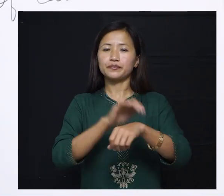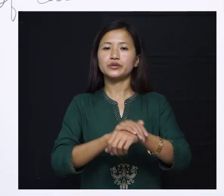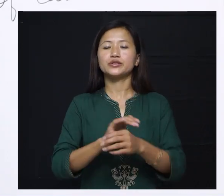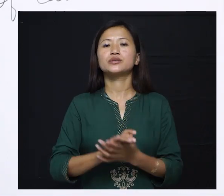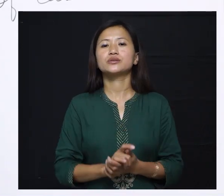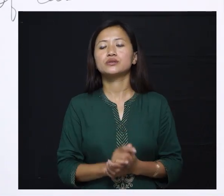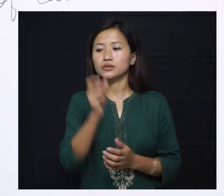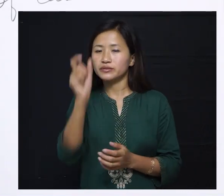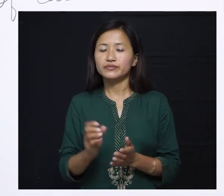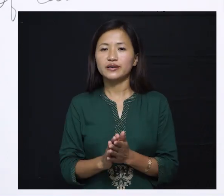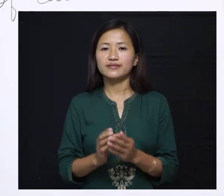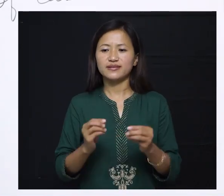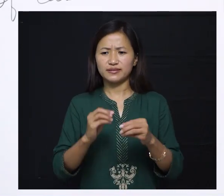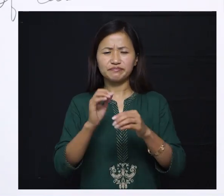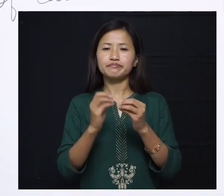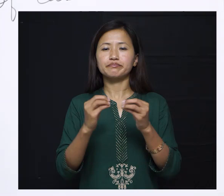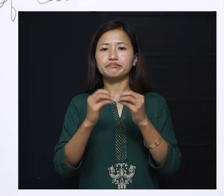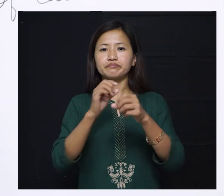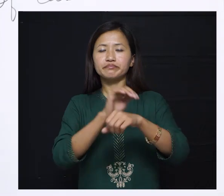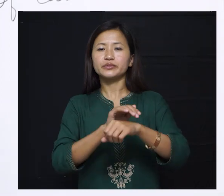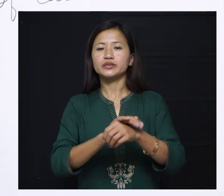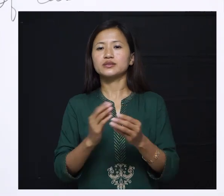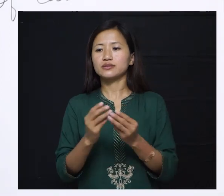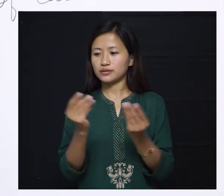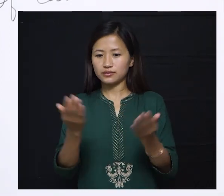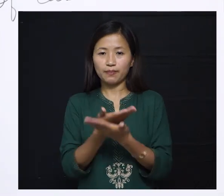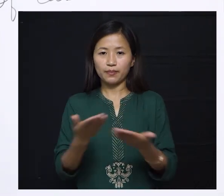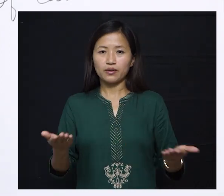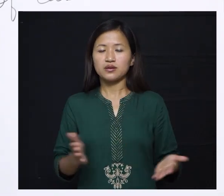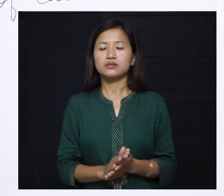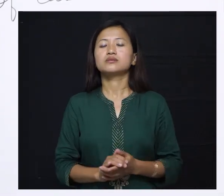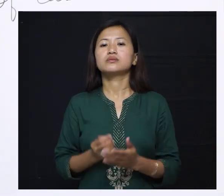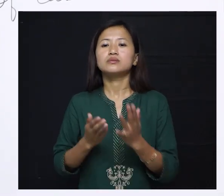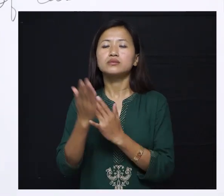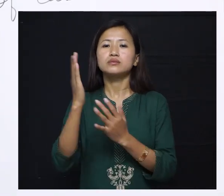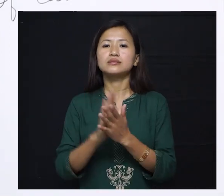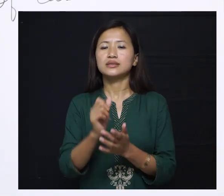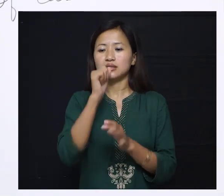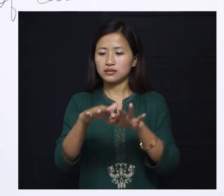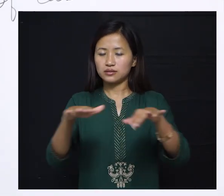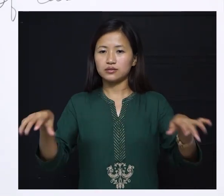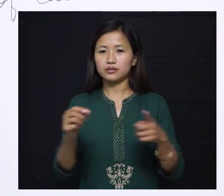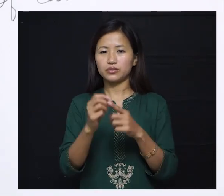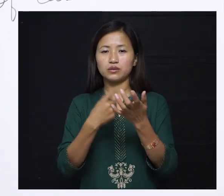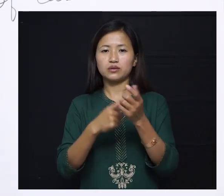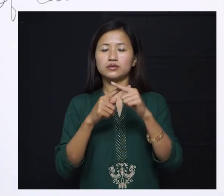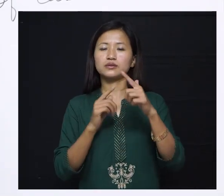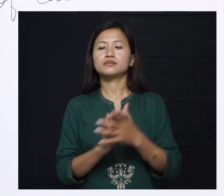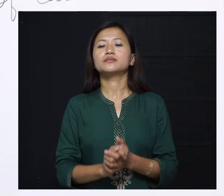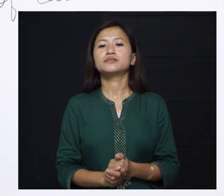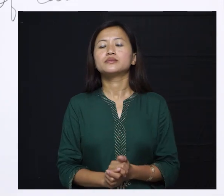Britishers. The British traders, they also came to India through these seaports. So they were the main